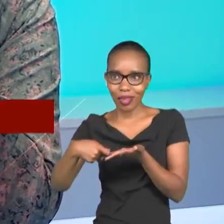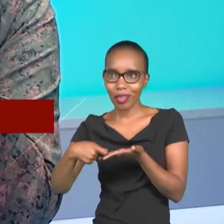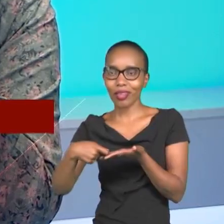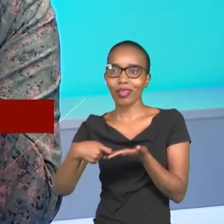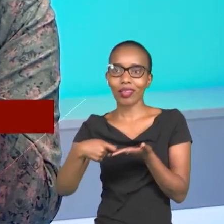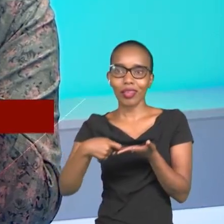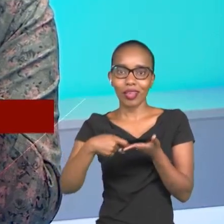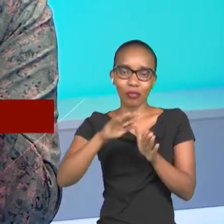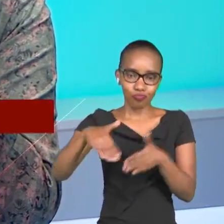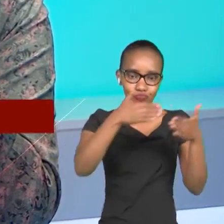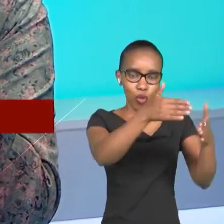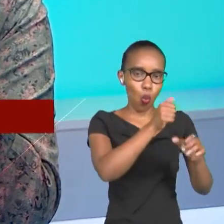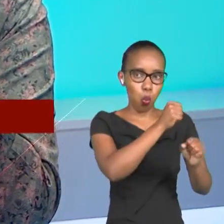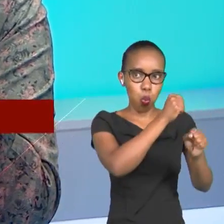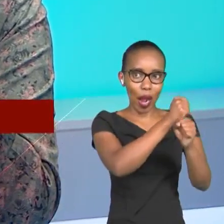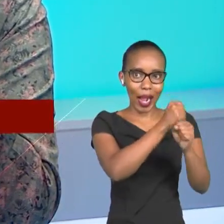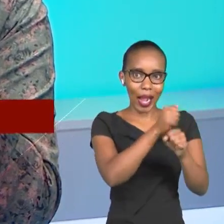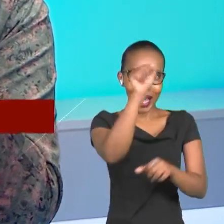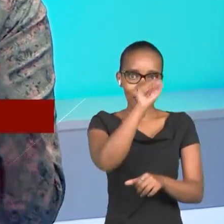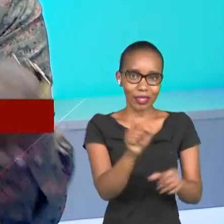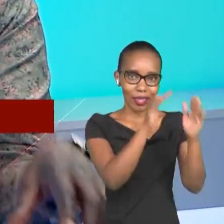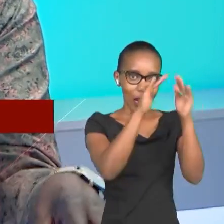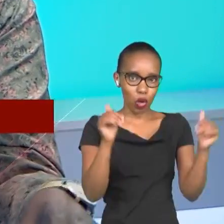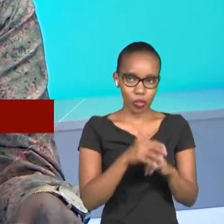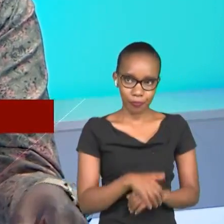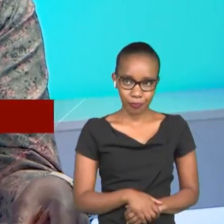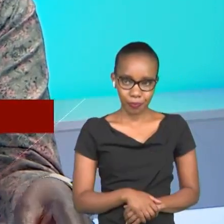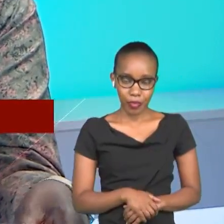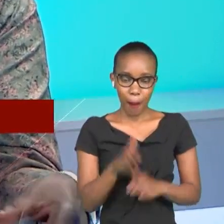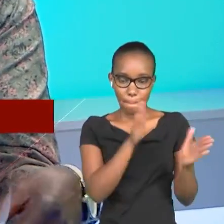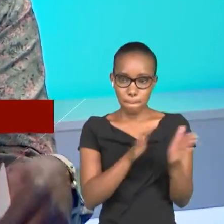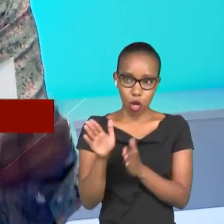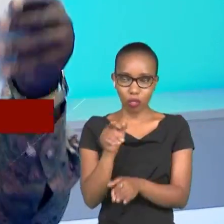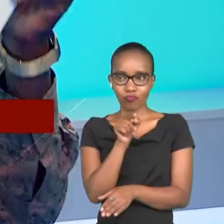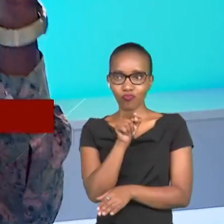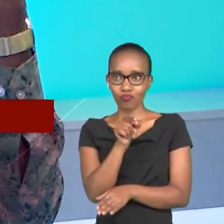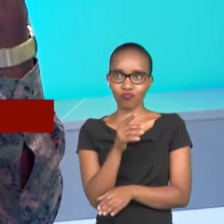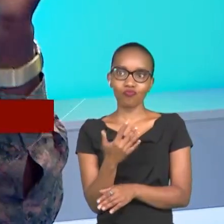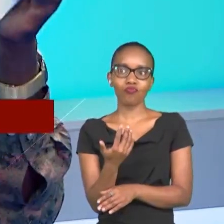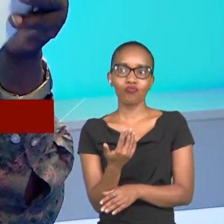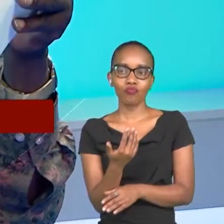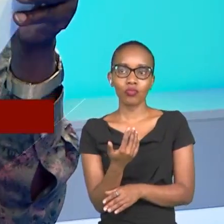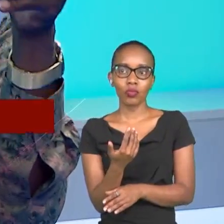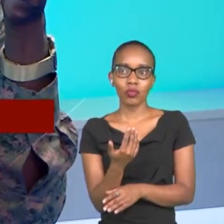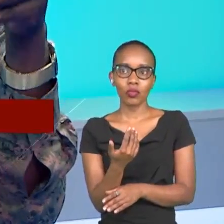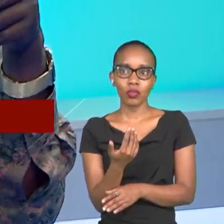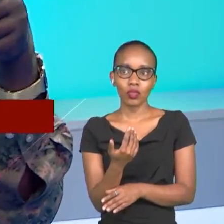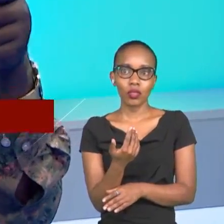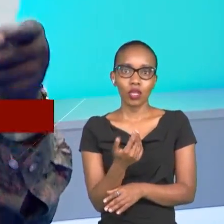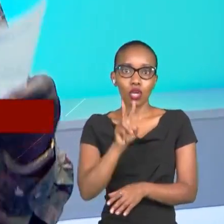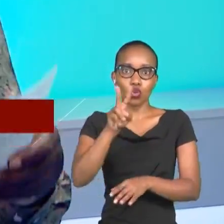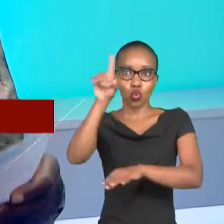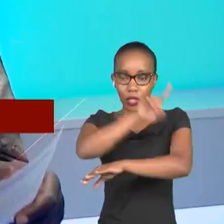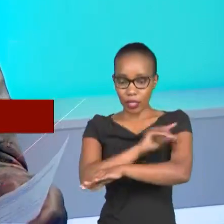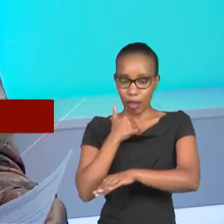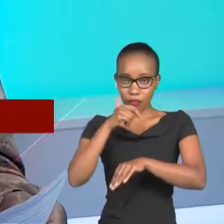call transfers of faction at the State House. This particular process took two spontaneous days. There was a